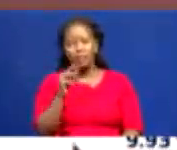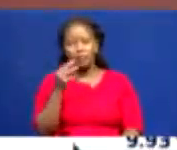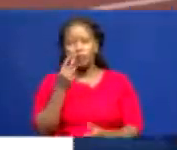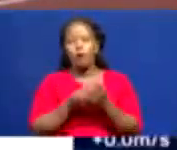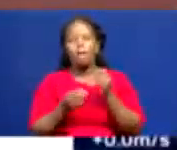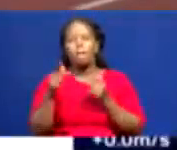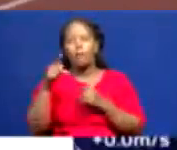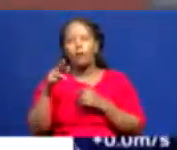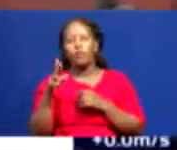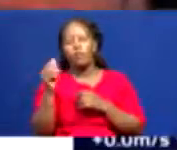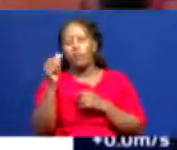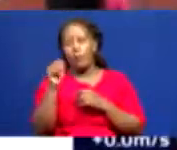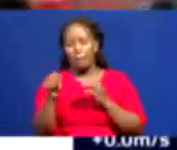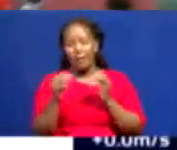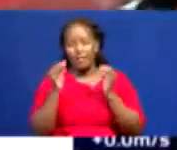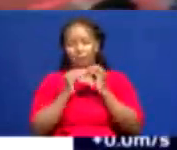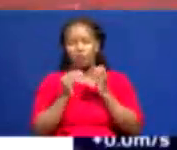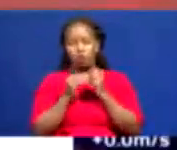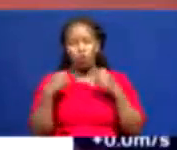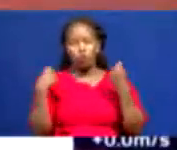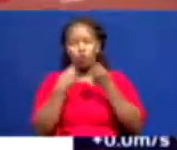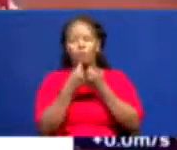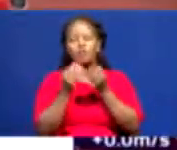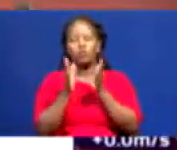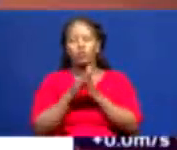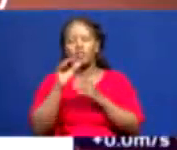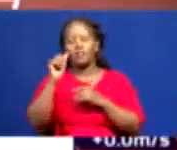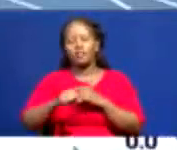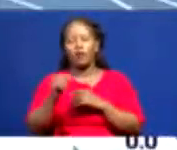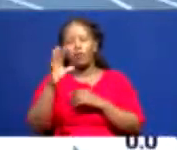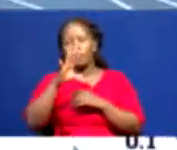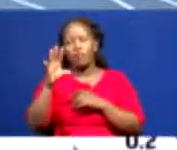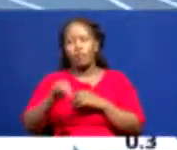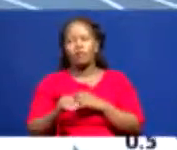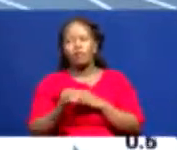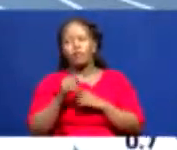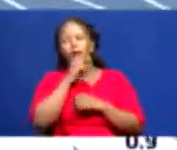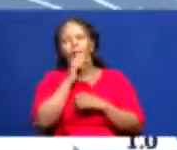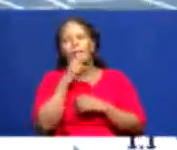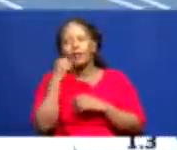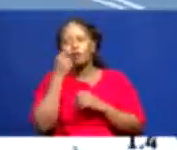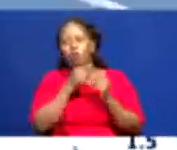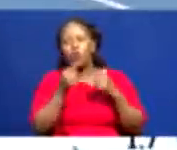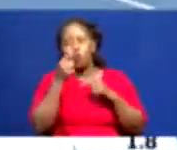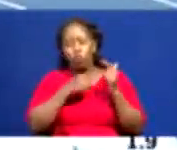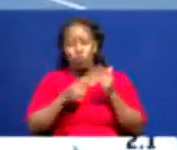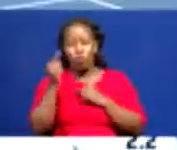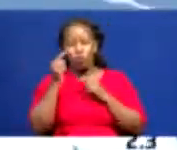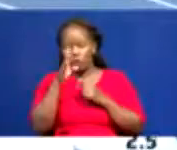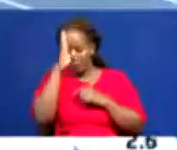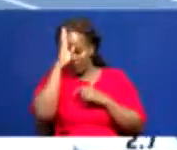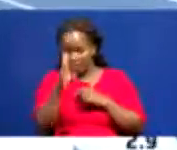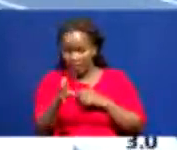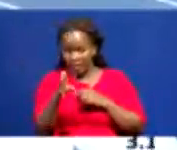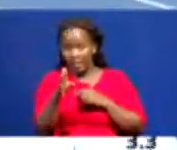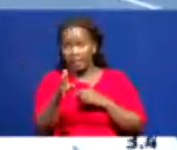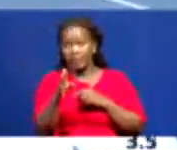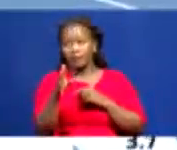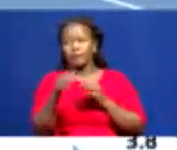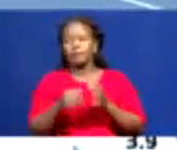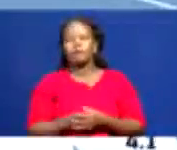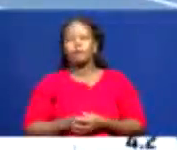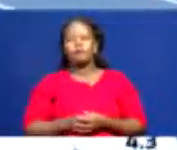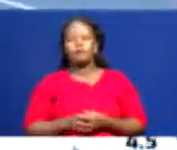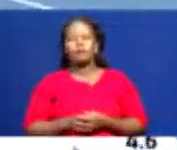Paris meetings, will be facing South Africa's Akane Simbine, who won the Silesia meeting on Sunday. Brilliant start there from